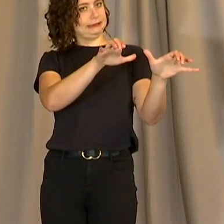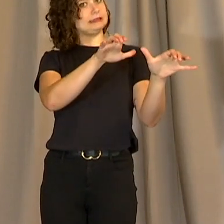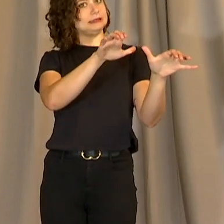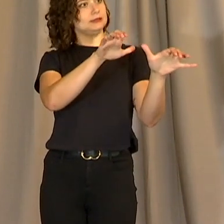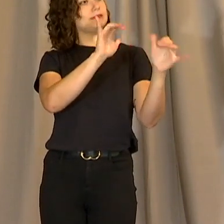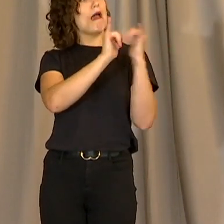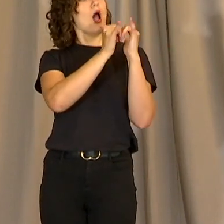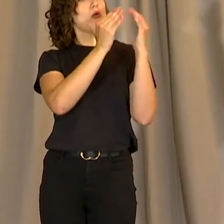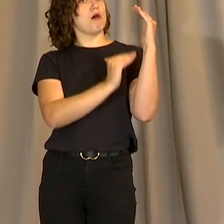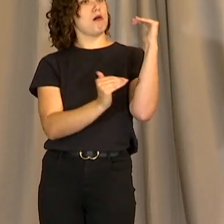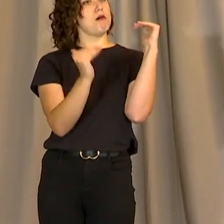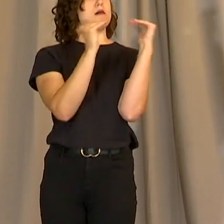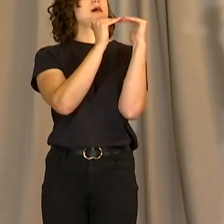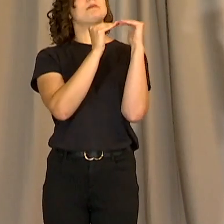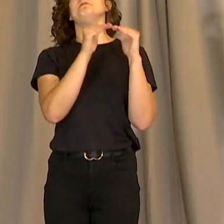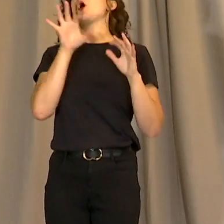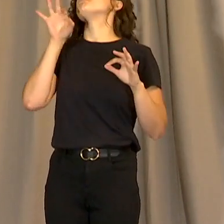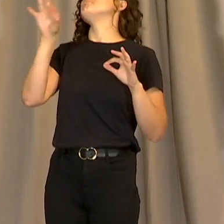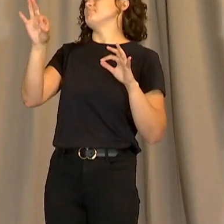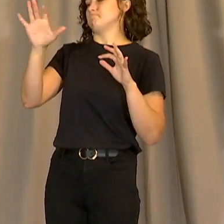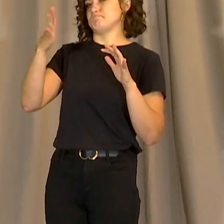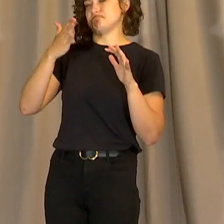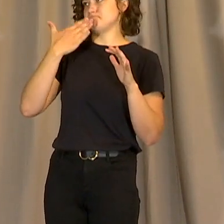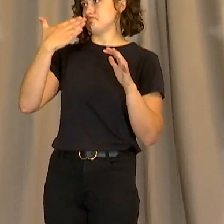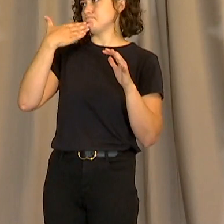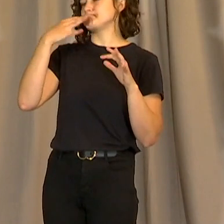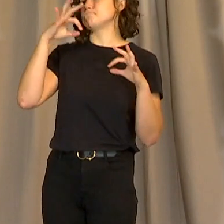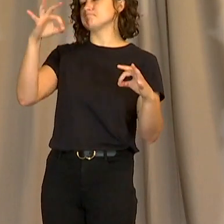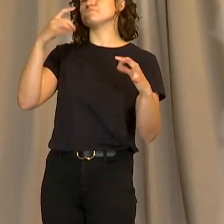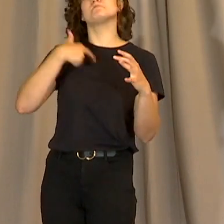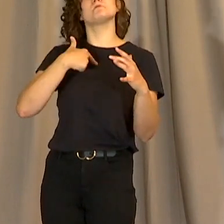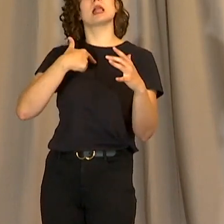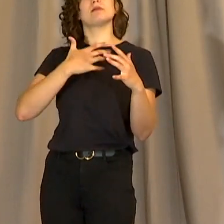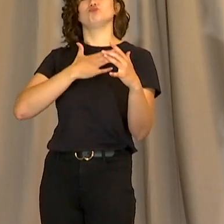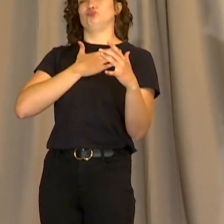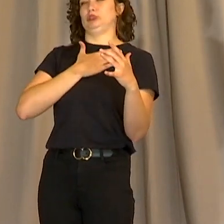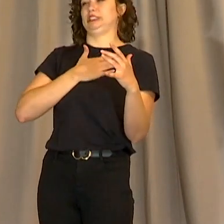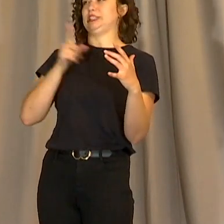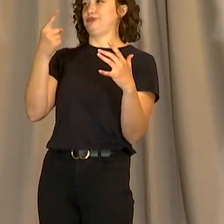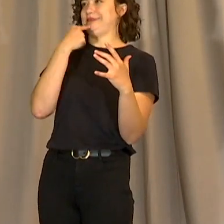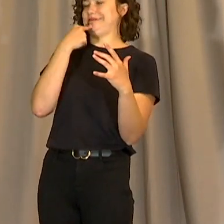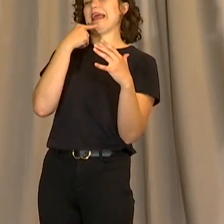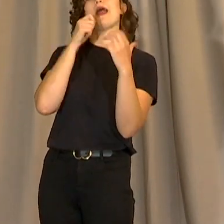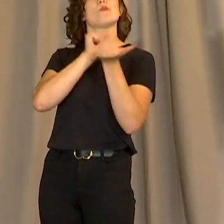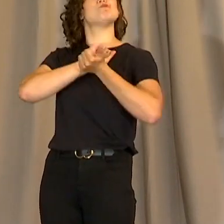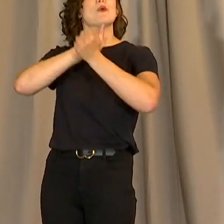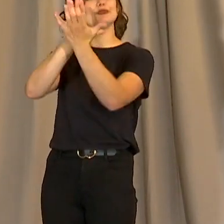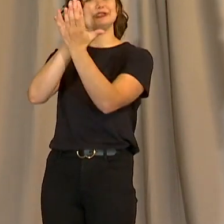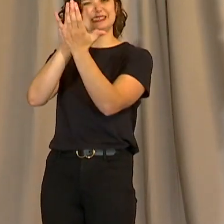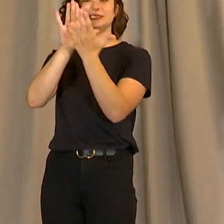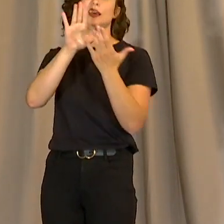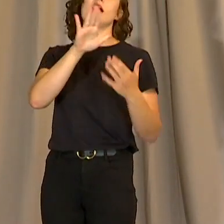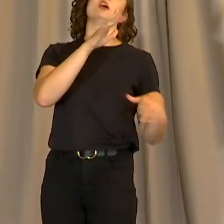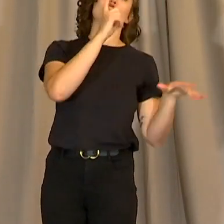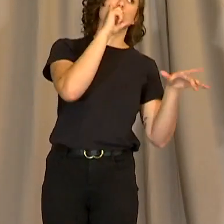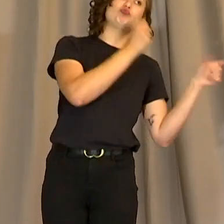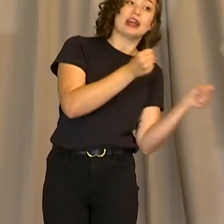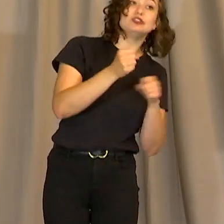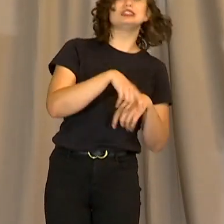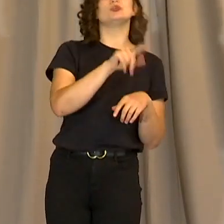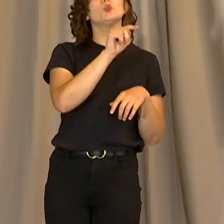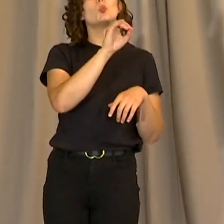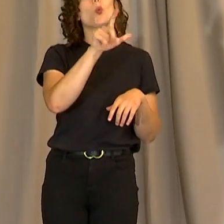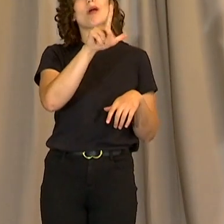I'm glad you said approaches, because I really don't like strategies or techniques or toolkits, because really that's that idea that you could just